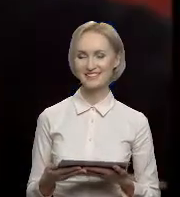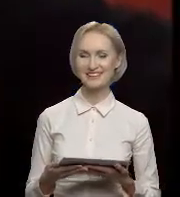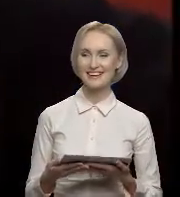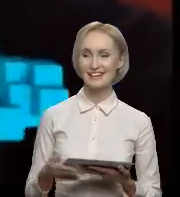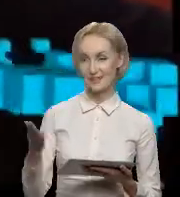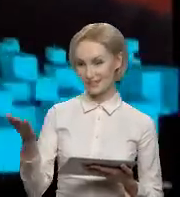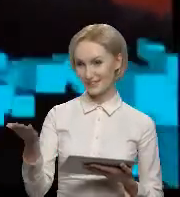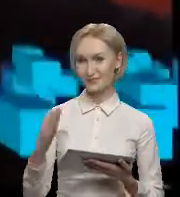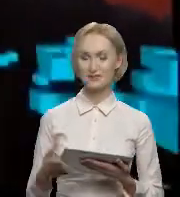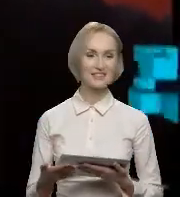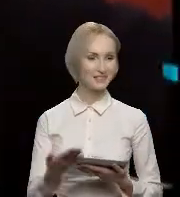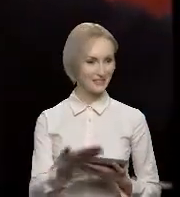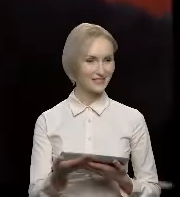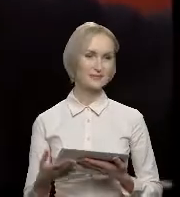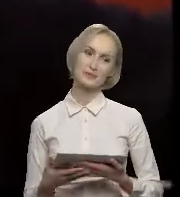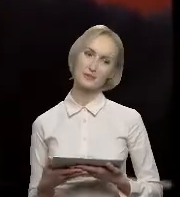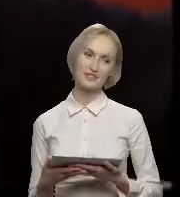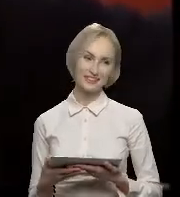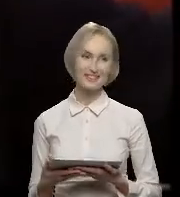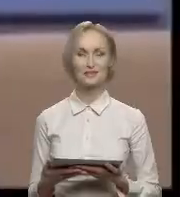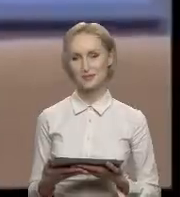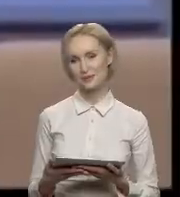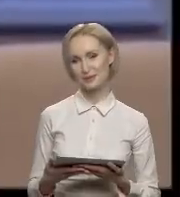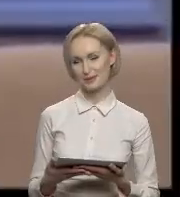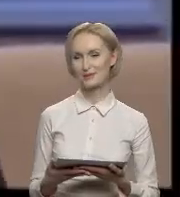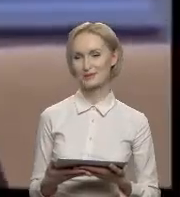Devin okay, fucking no offense. I'm going to call whoever.